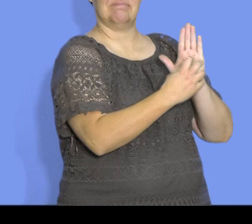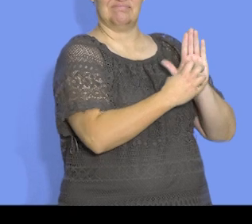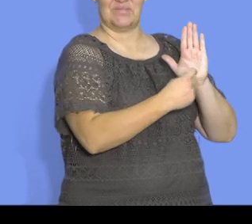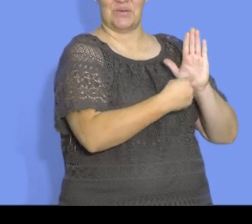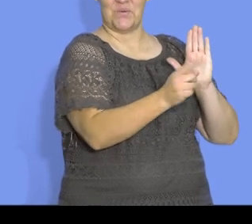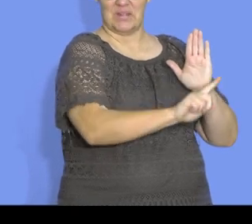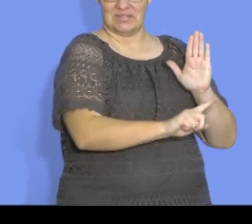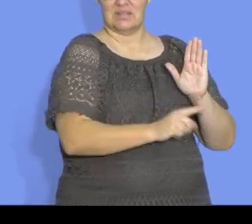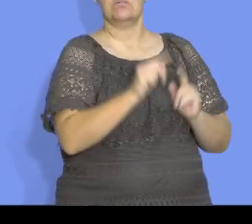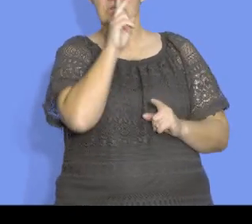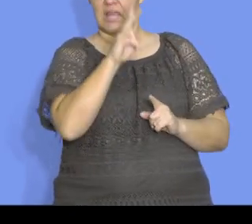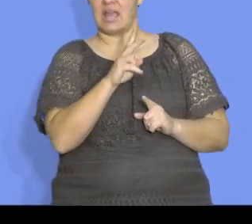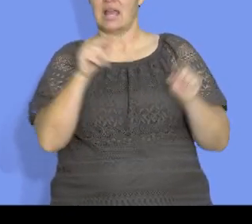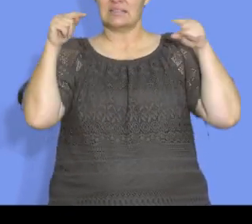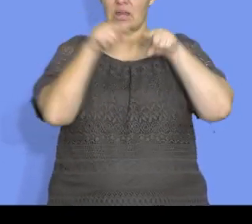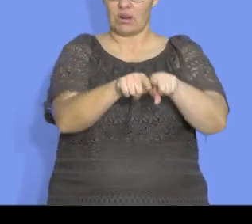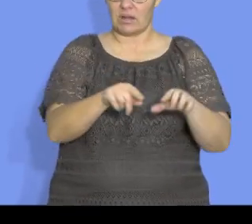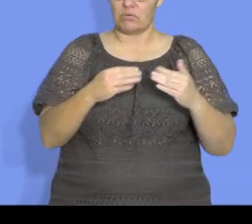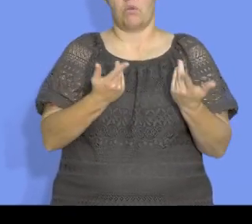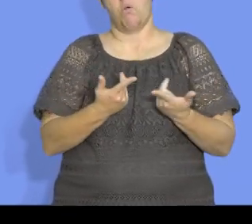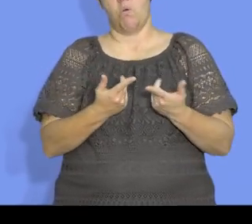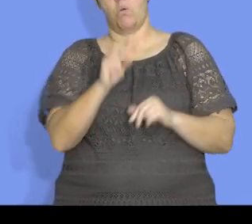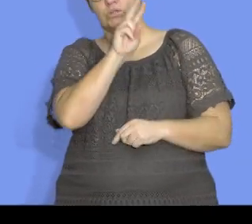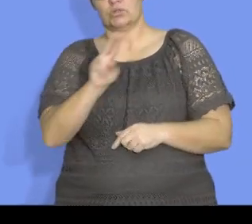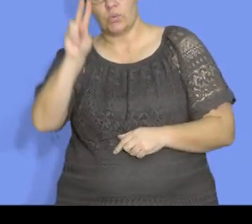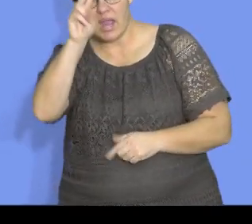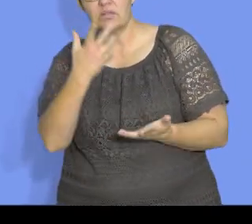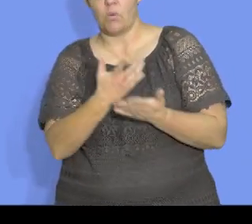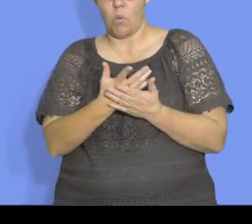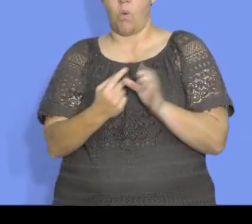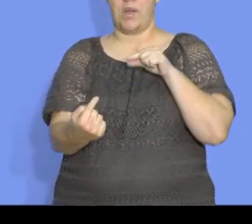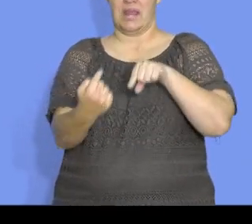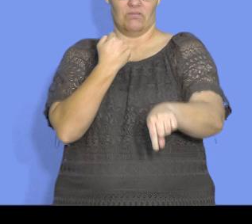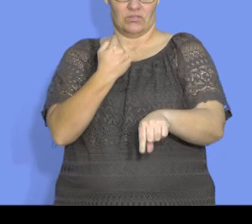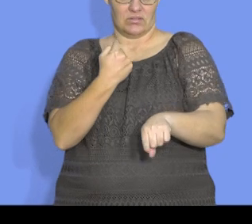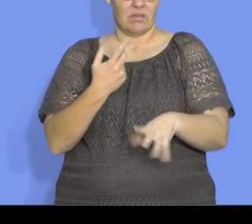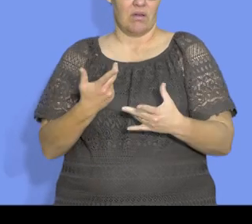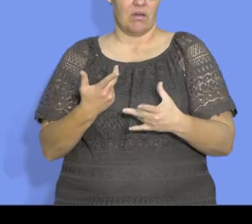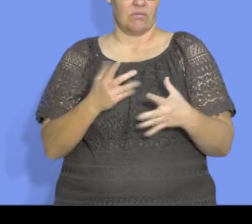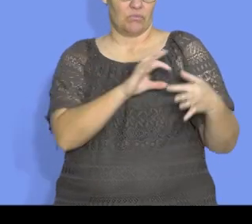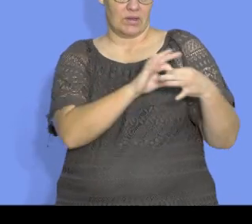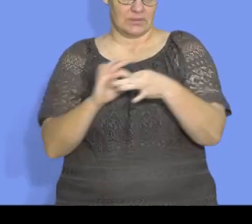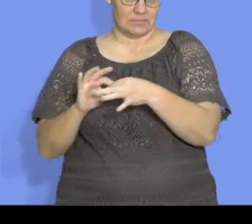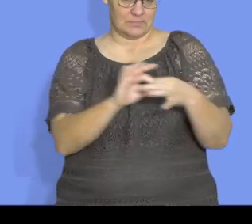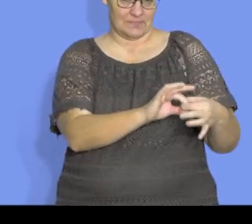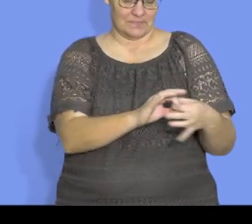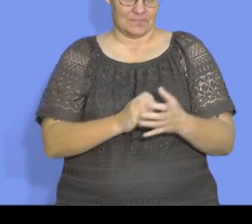be. Is it a directly proportional, is it a squared, or is it an inversely proportional relationship? So